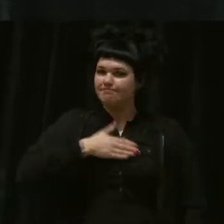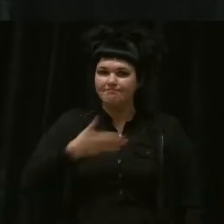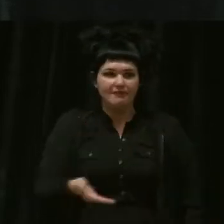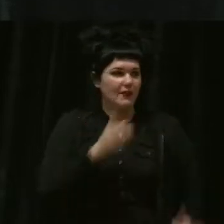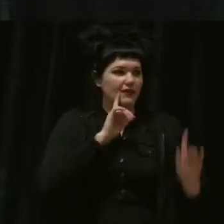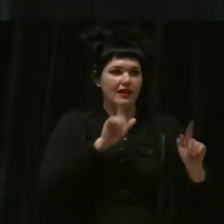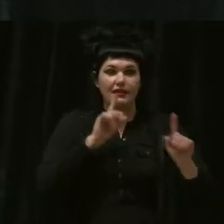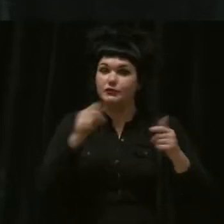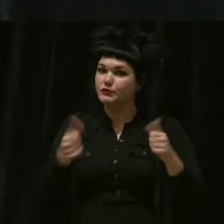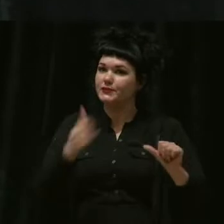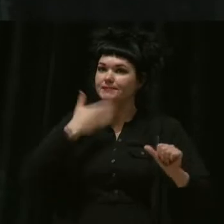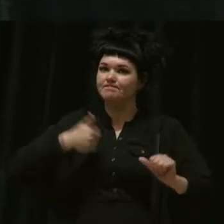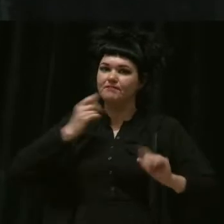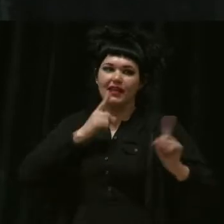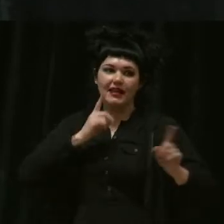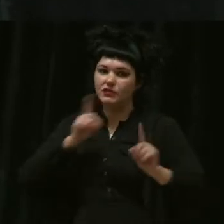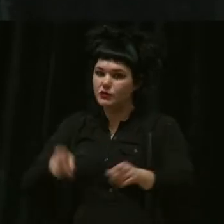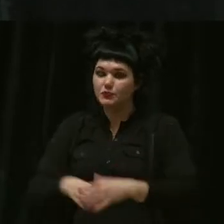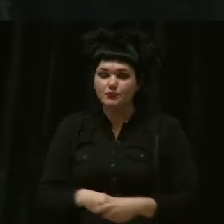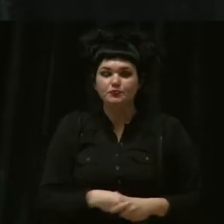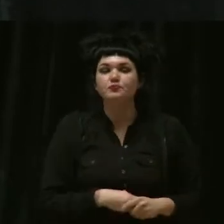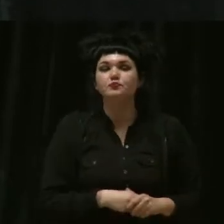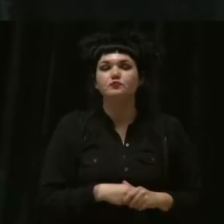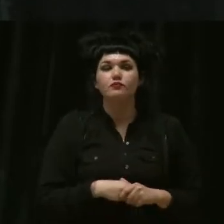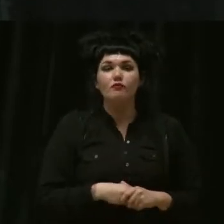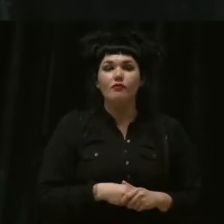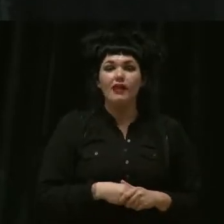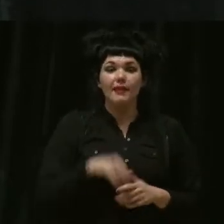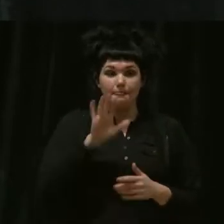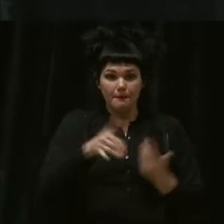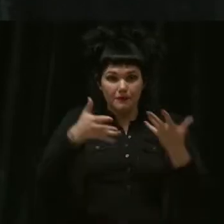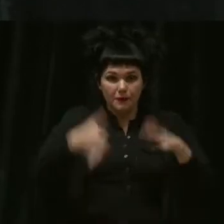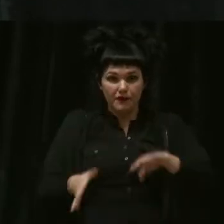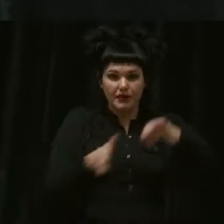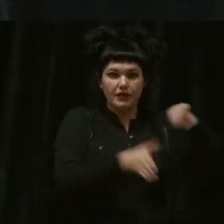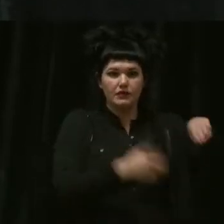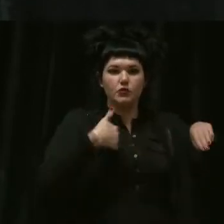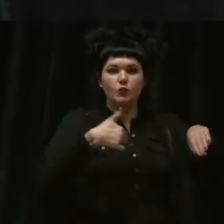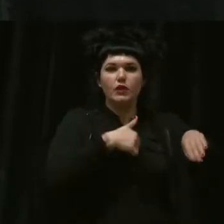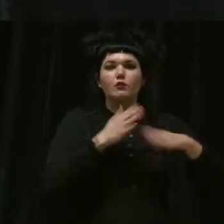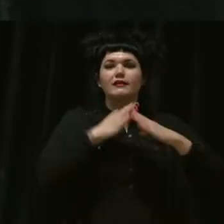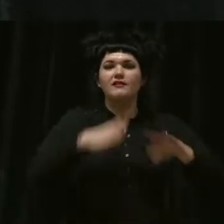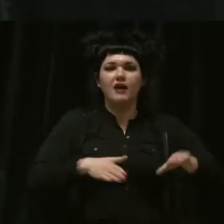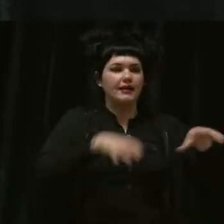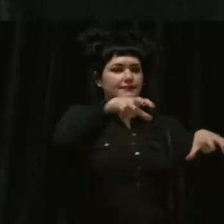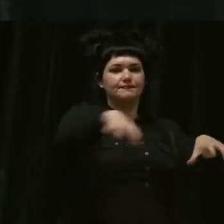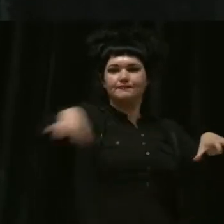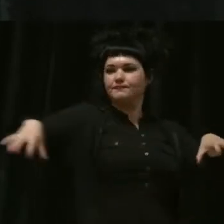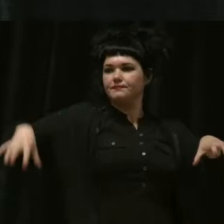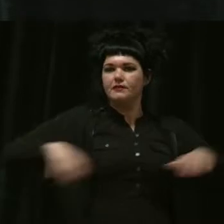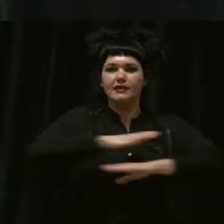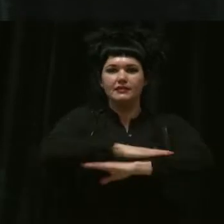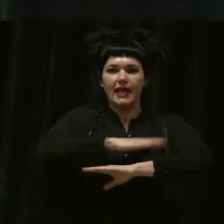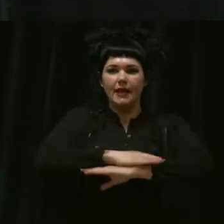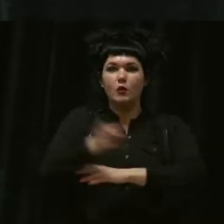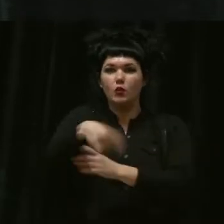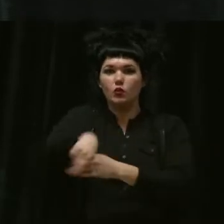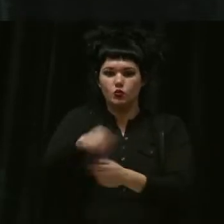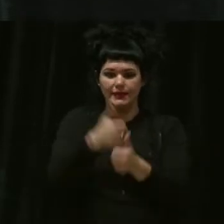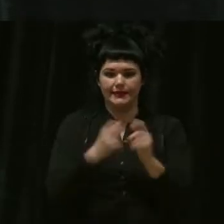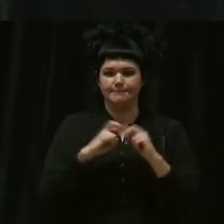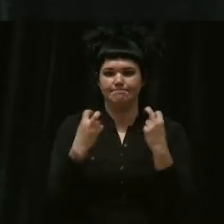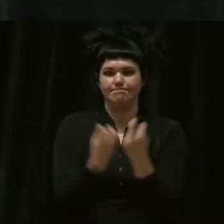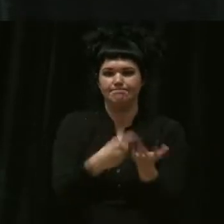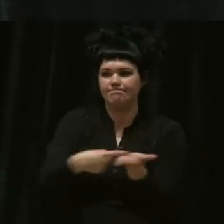answer, questions. Then we'll break up into our tables, and we'll have a tabletop discussion exercise where